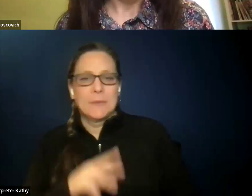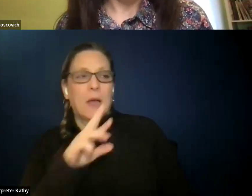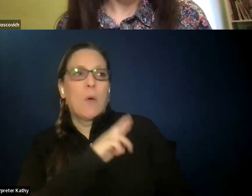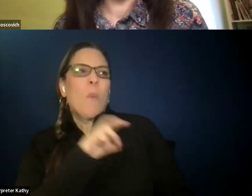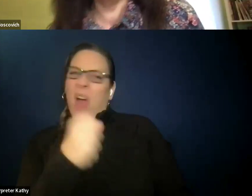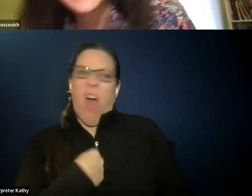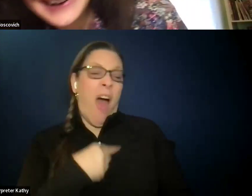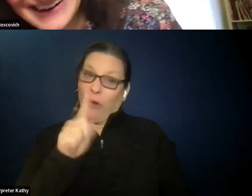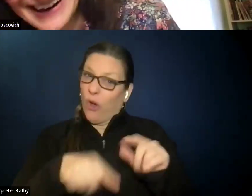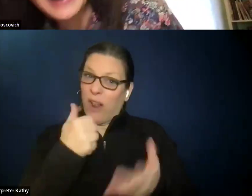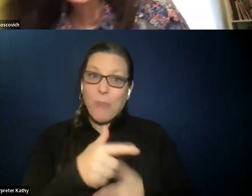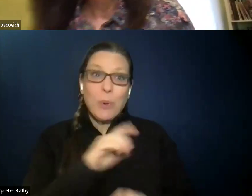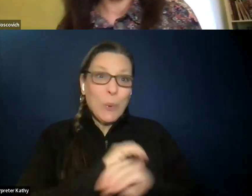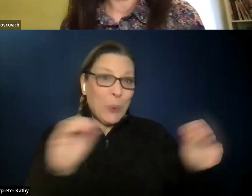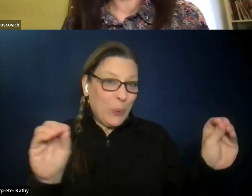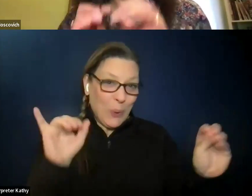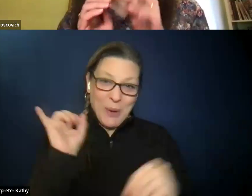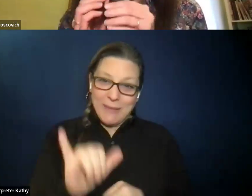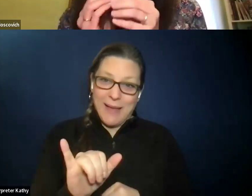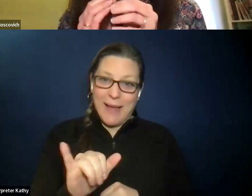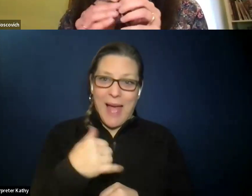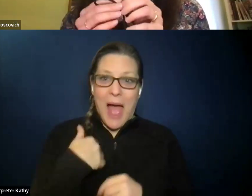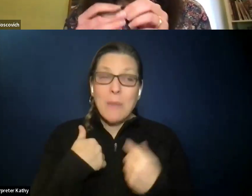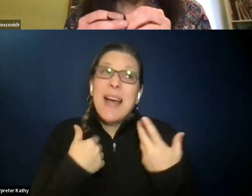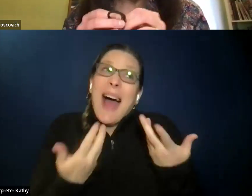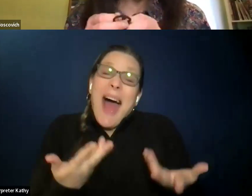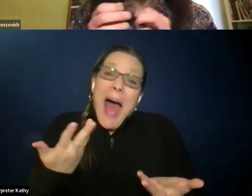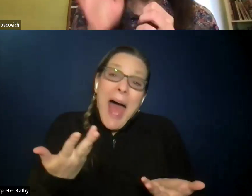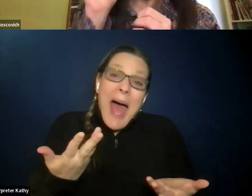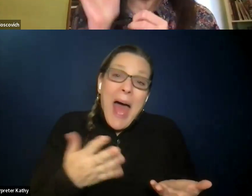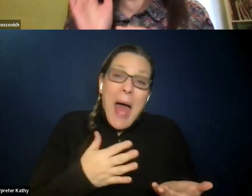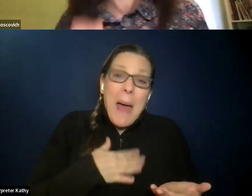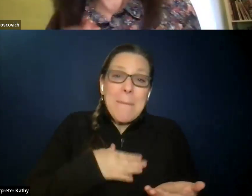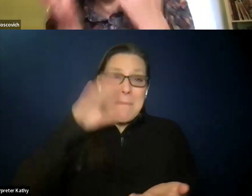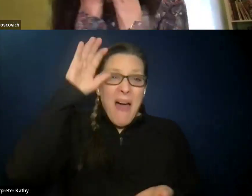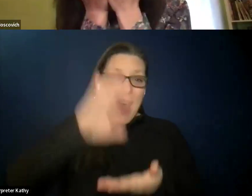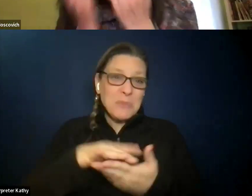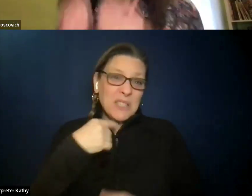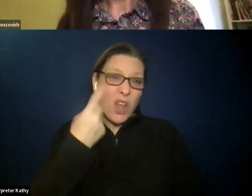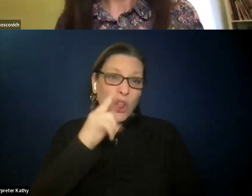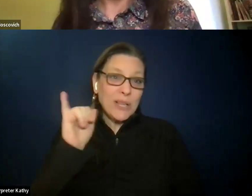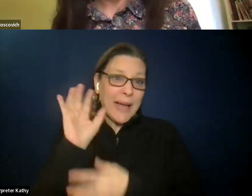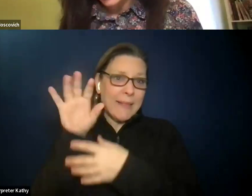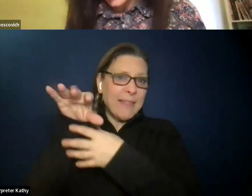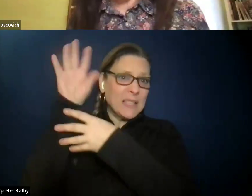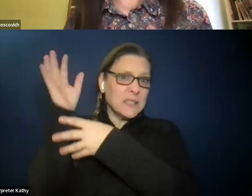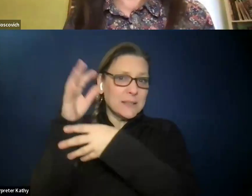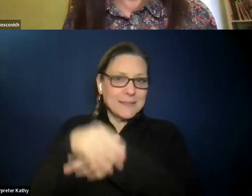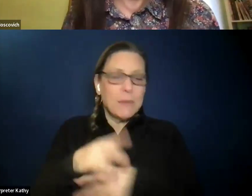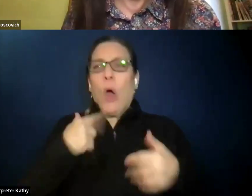that at all. I remember being like, oh, my husband said it would look like this. Okay,